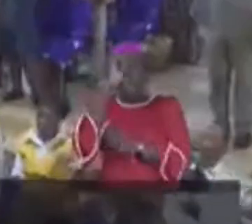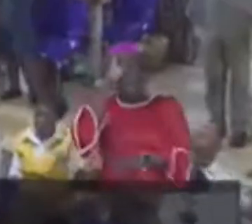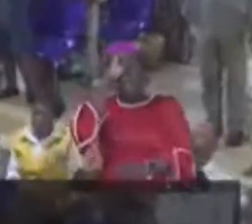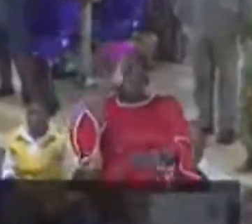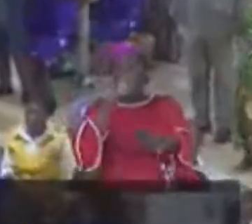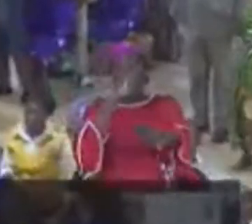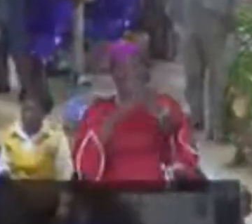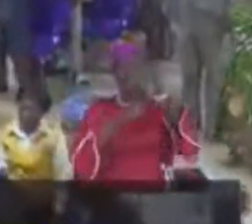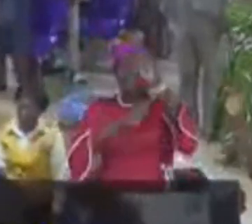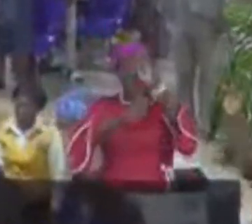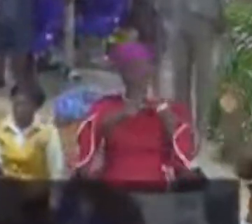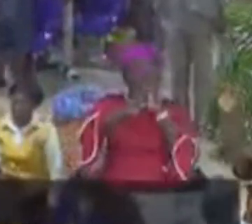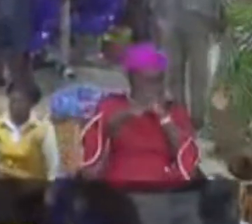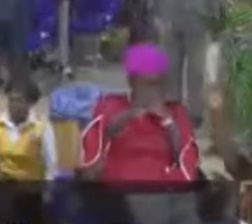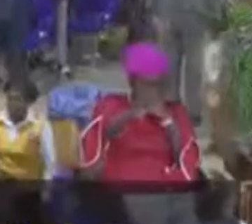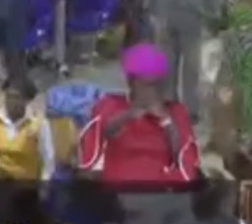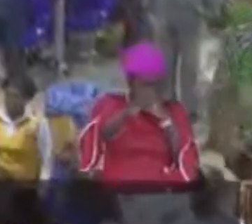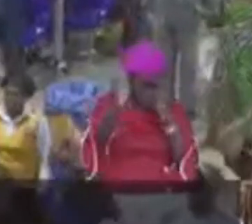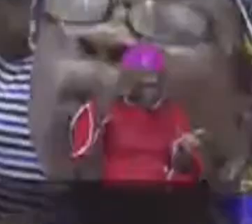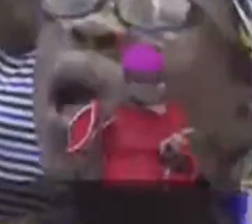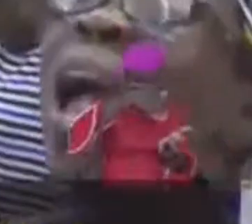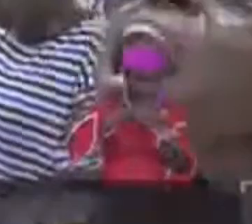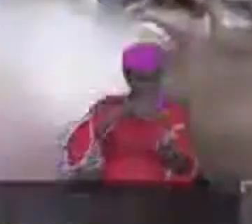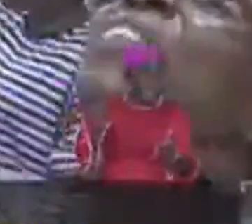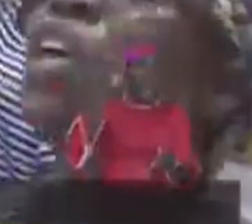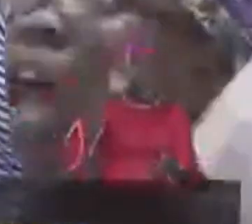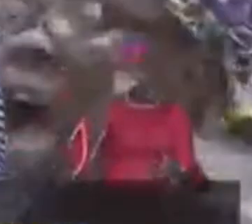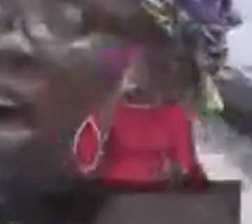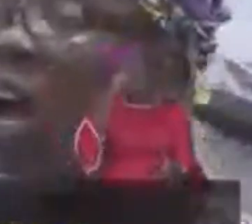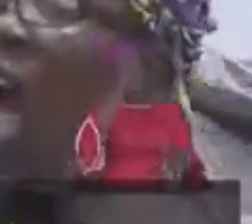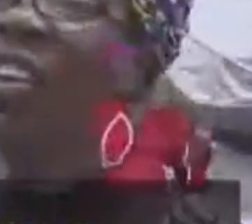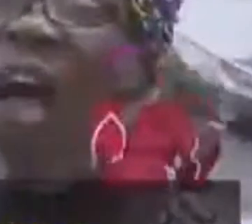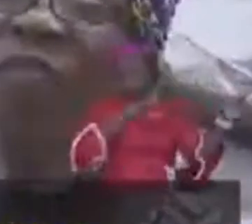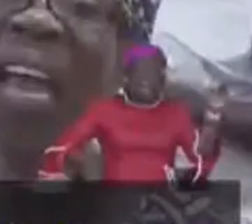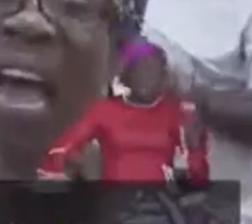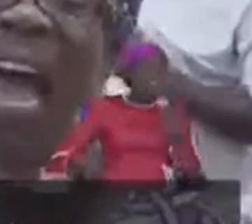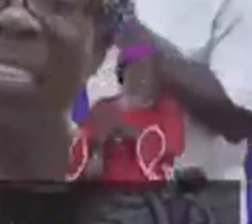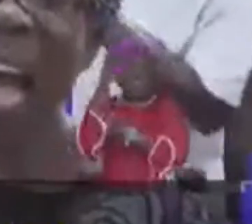Elijah? Shout it again.